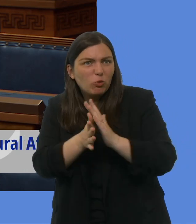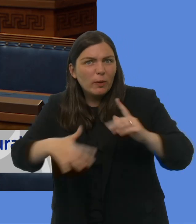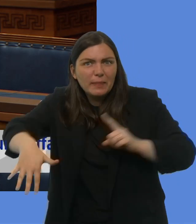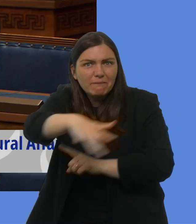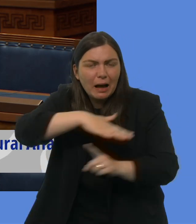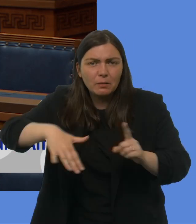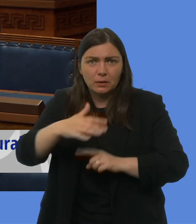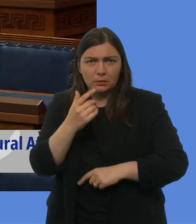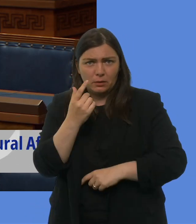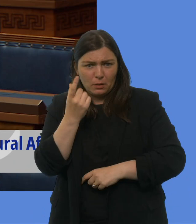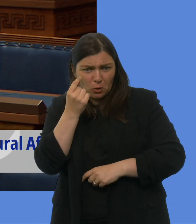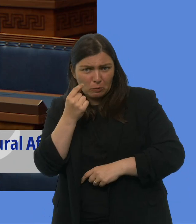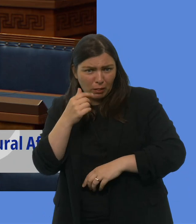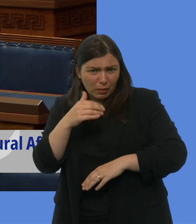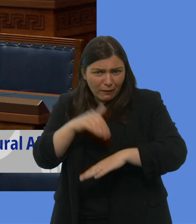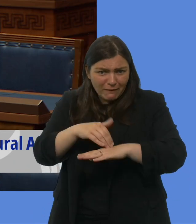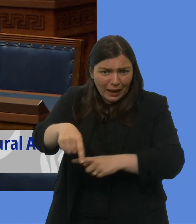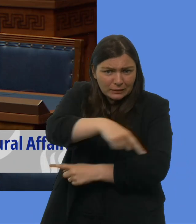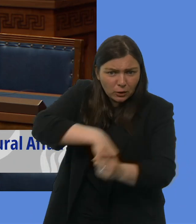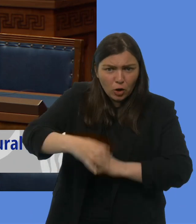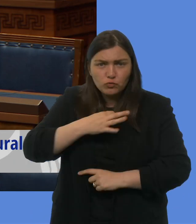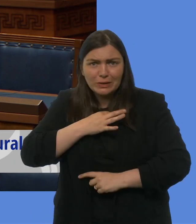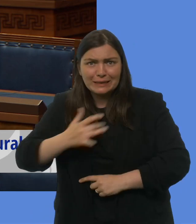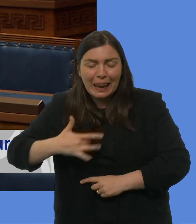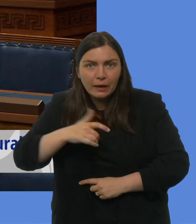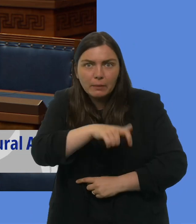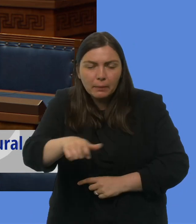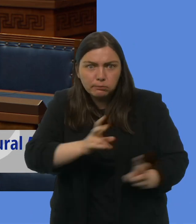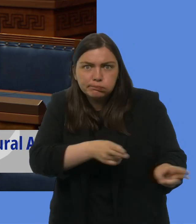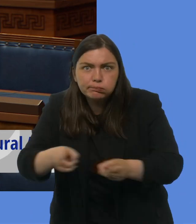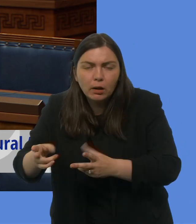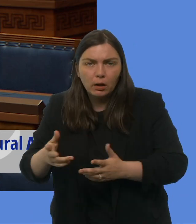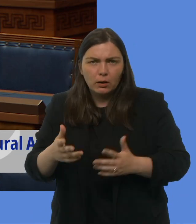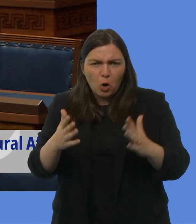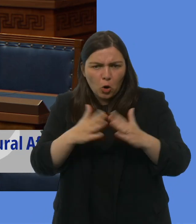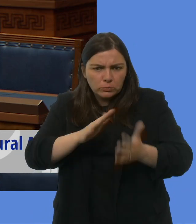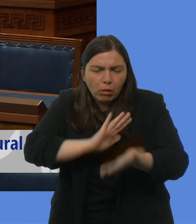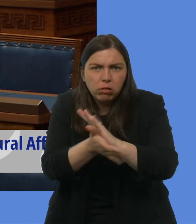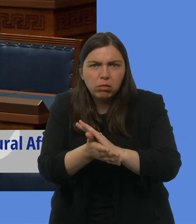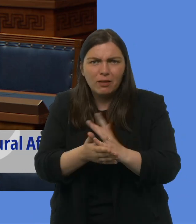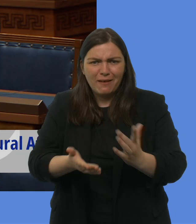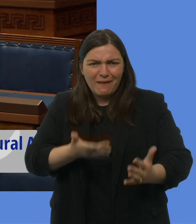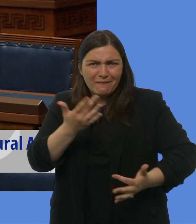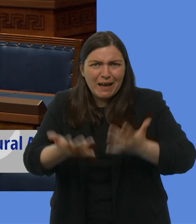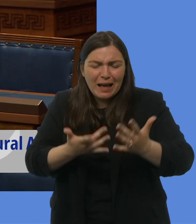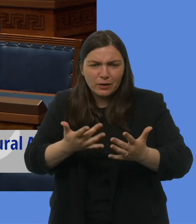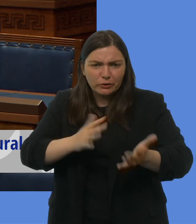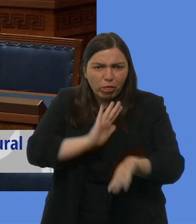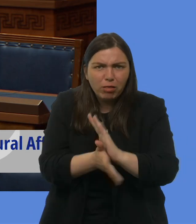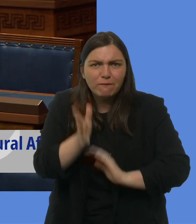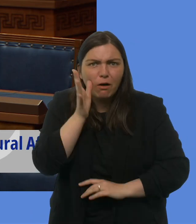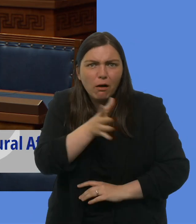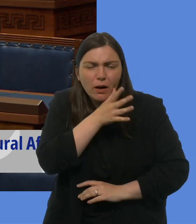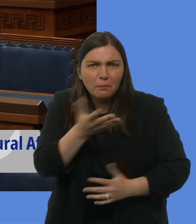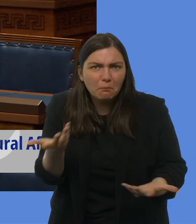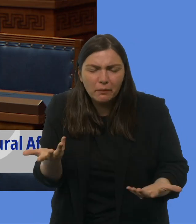life, homes and farms. We must all unite to strongly condemn the actions of the individuals who have been starting these fires. I would urge anyone